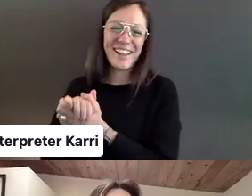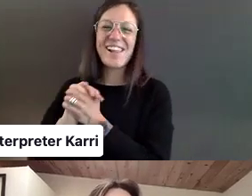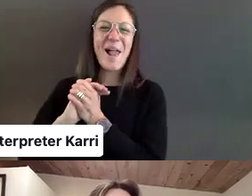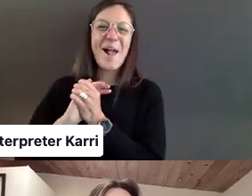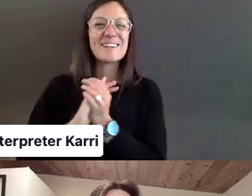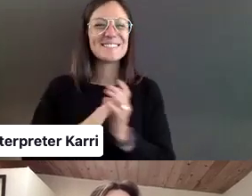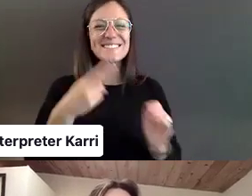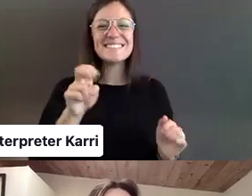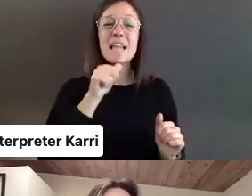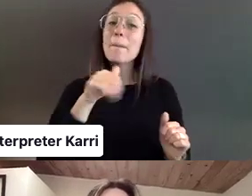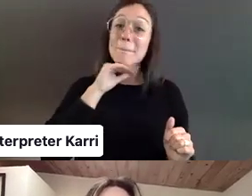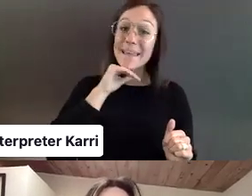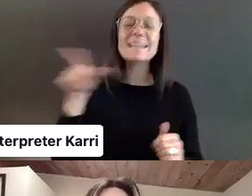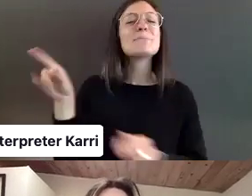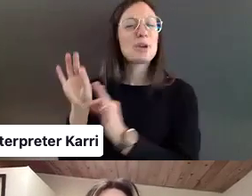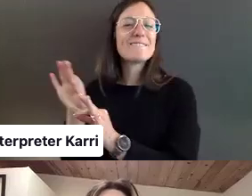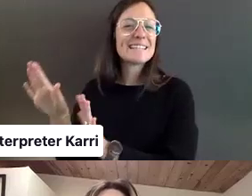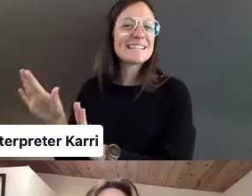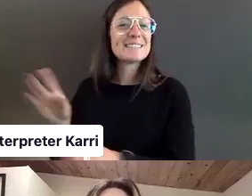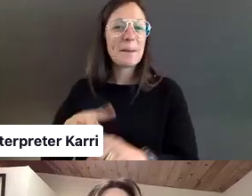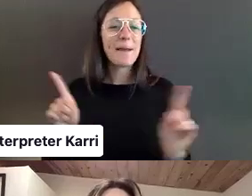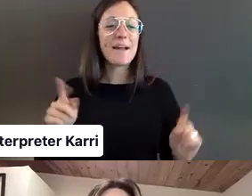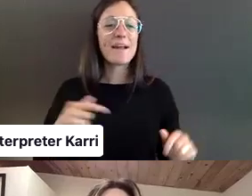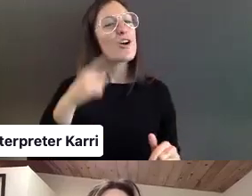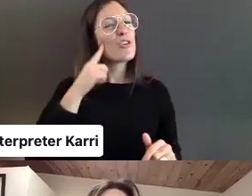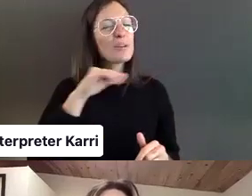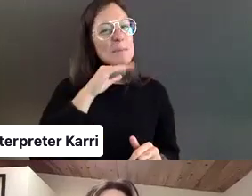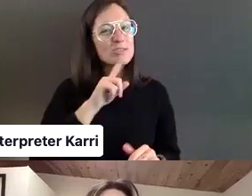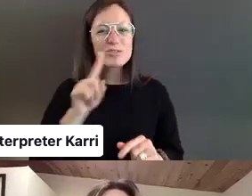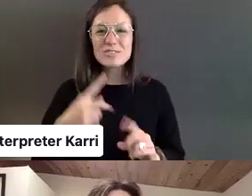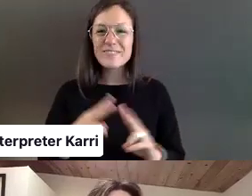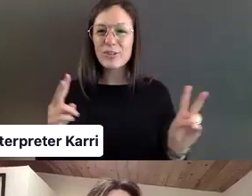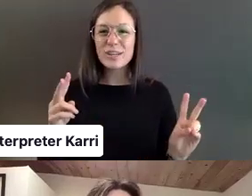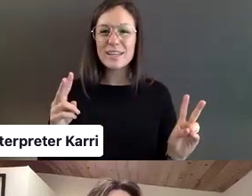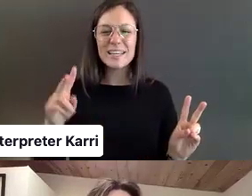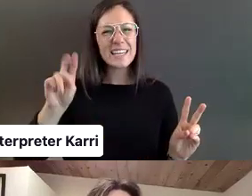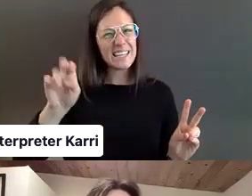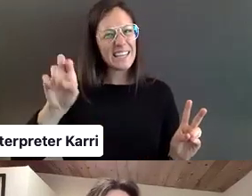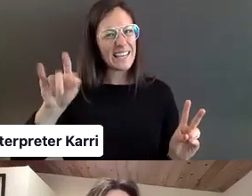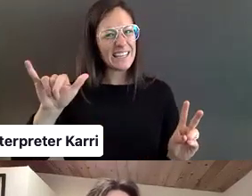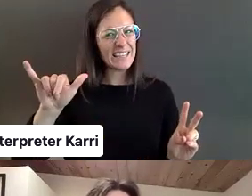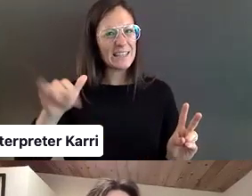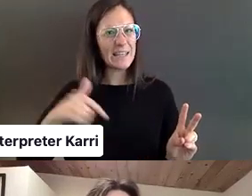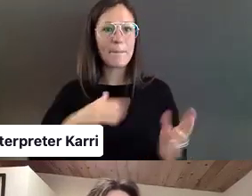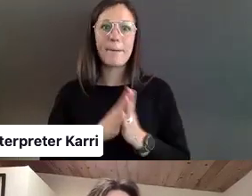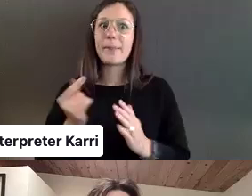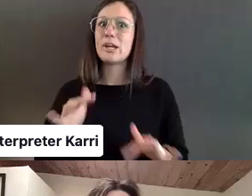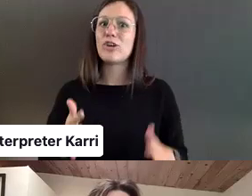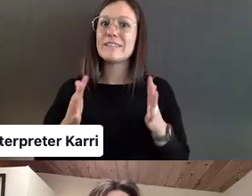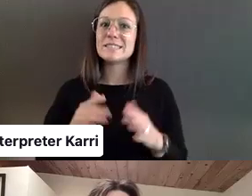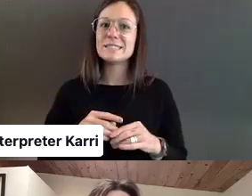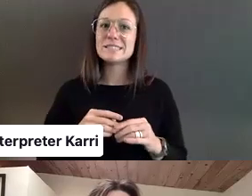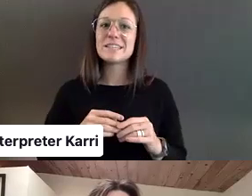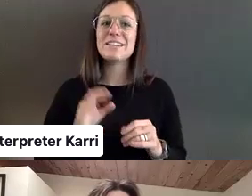So he's not a pig; he's perfect. But I mean, I've heard they're just very needy, and it made me a little nervous. Yeah.